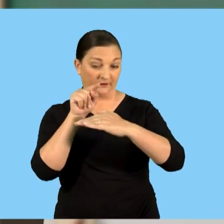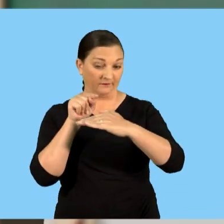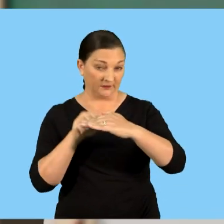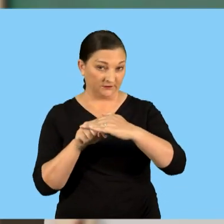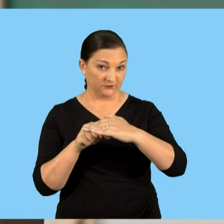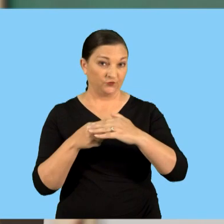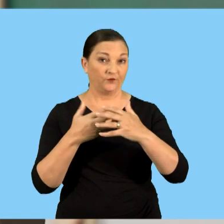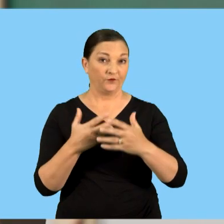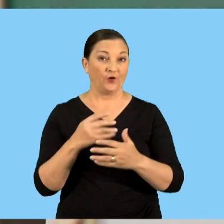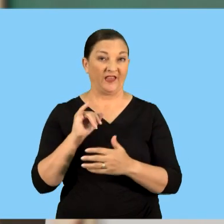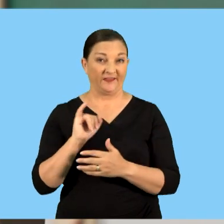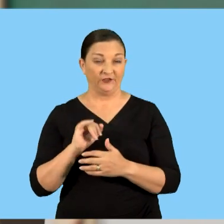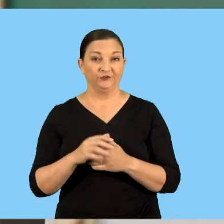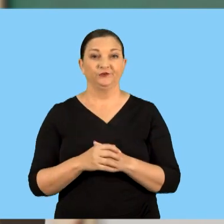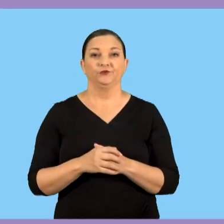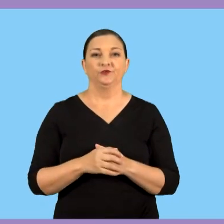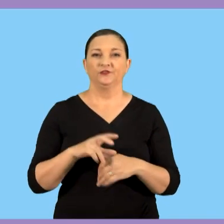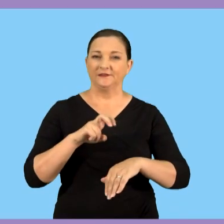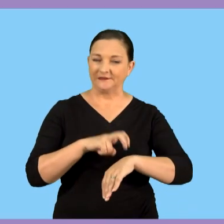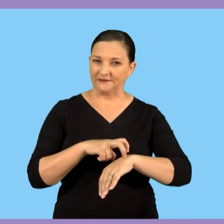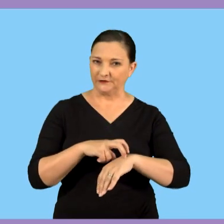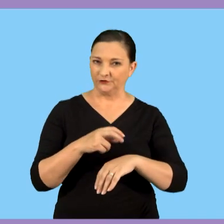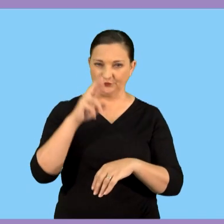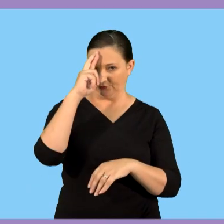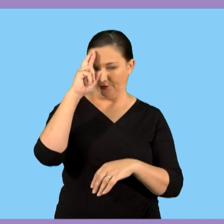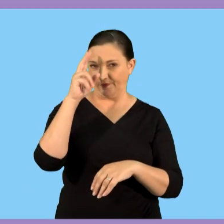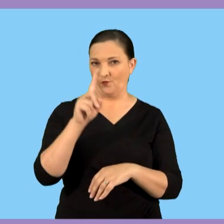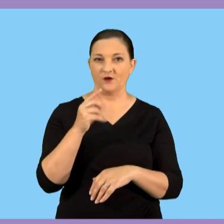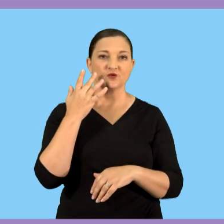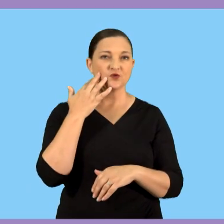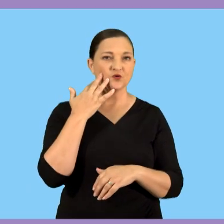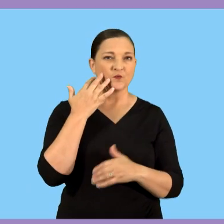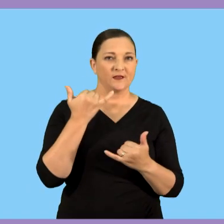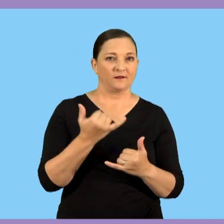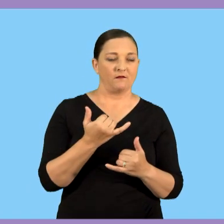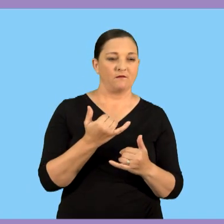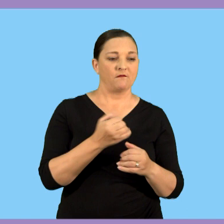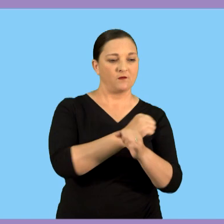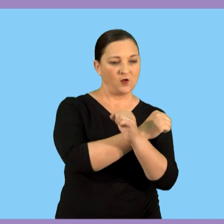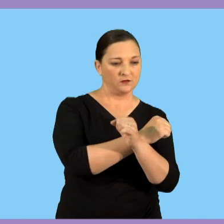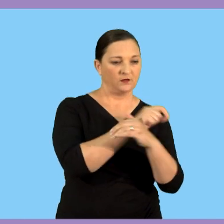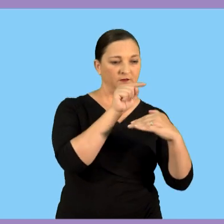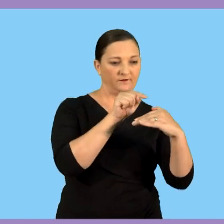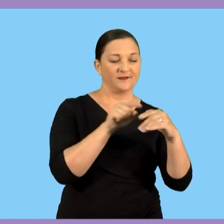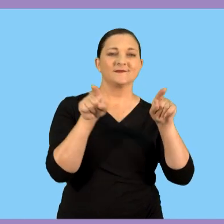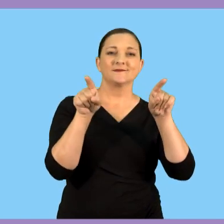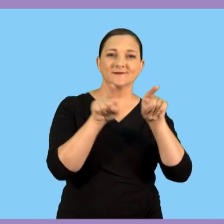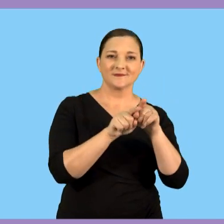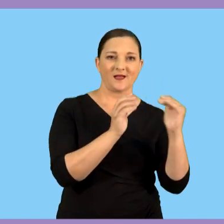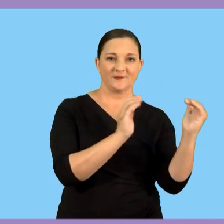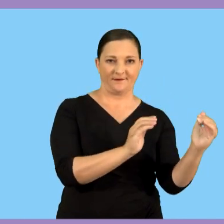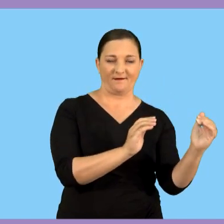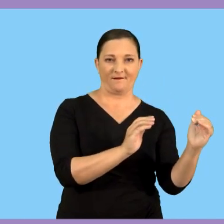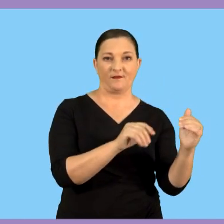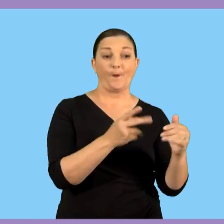of integers. When we multiply or divide numbers of the same sign, that means they are both